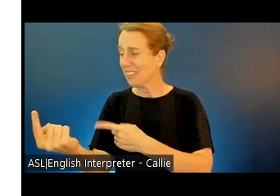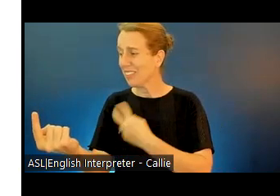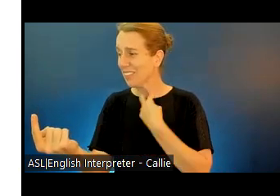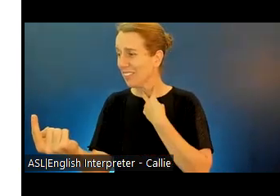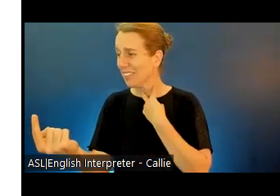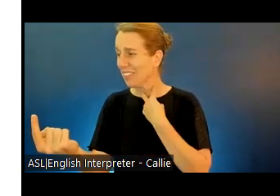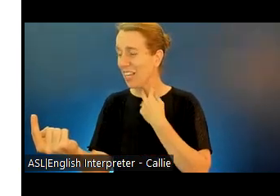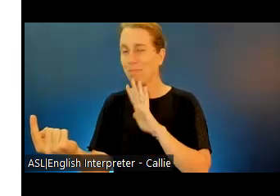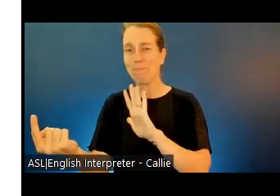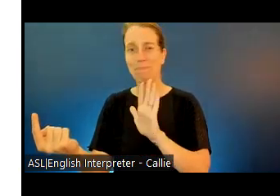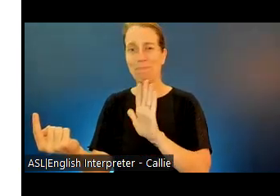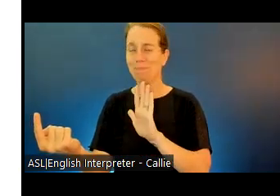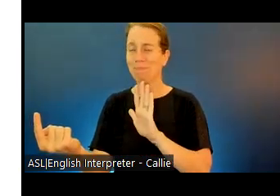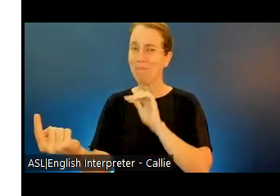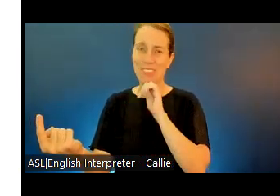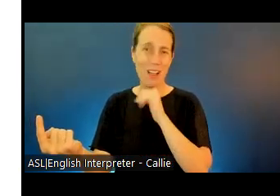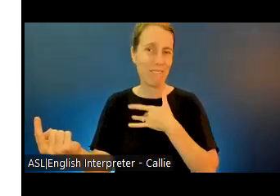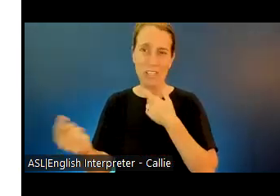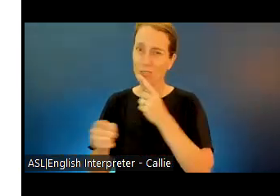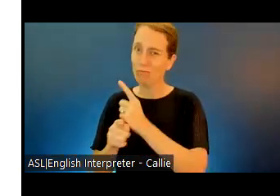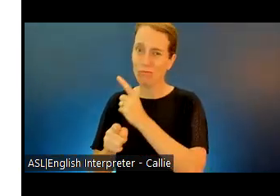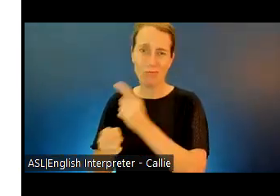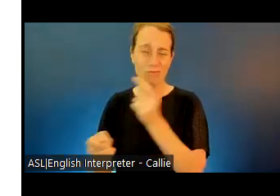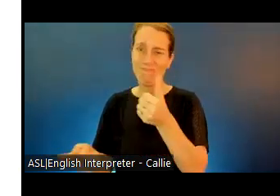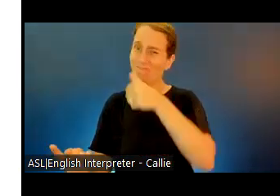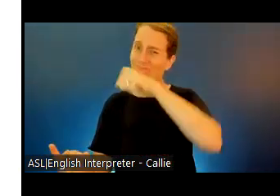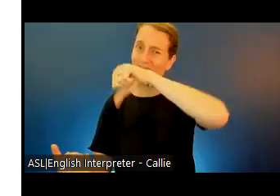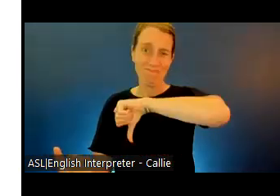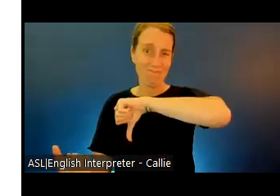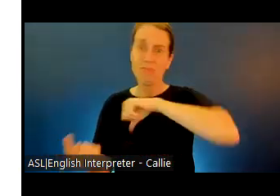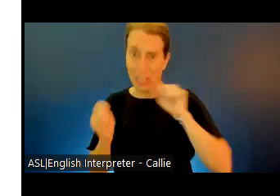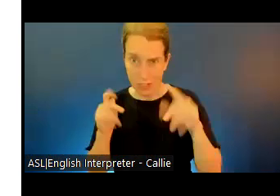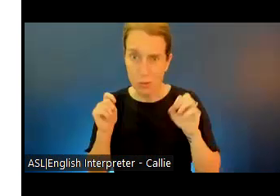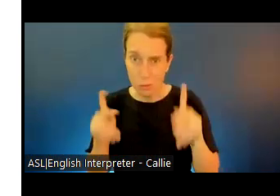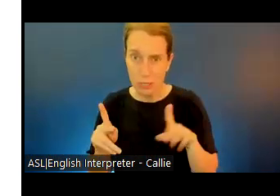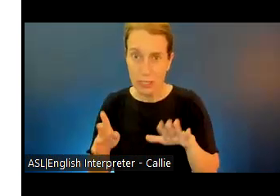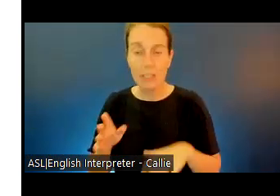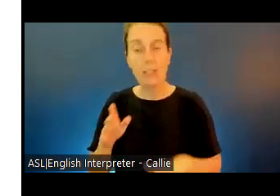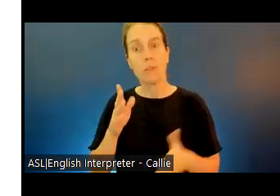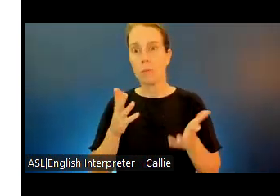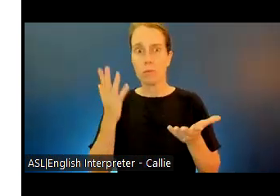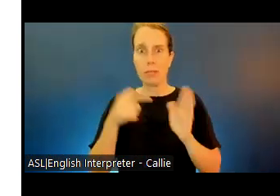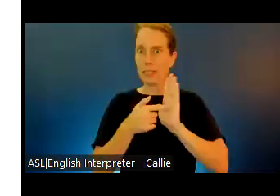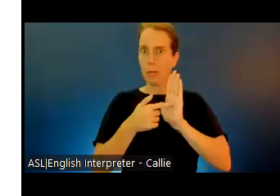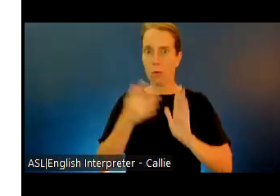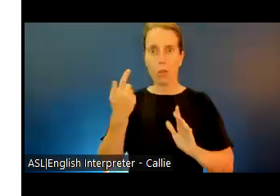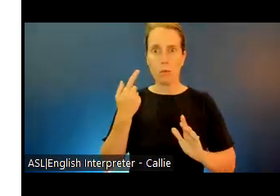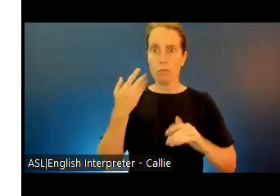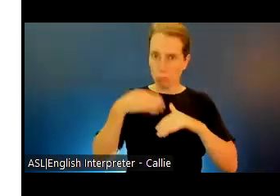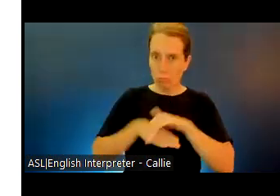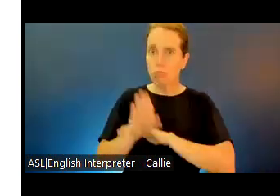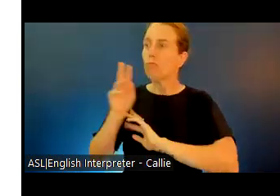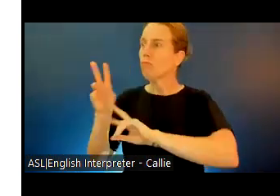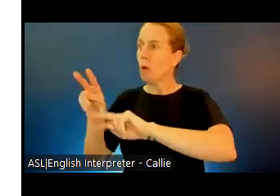decline services if you've gone on that tour and you've seen something that concerns you, or if you've gone on that visit and you